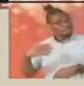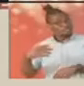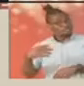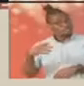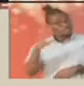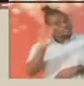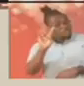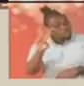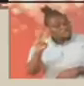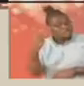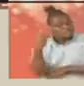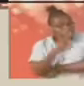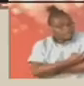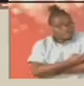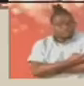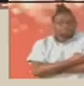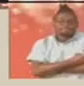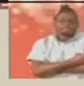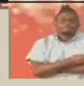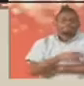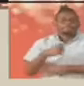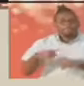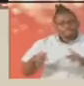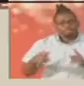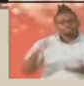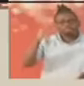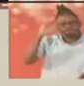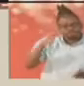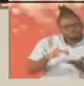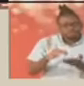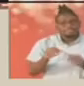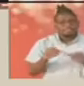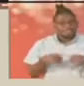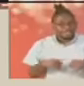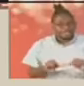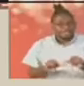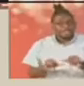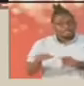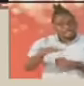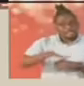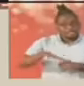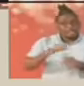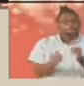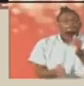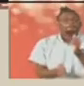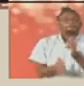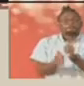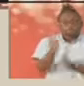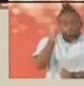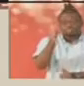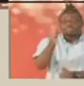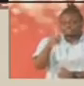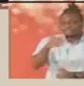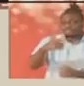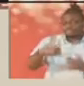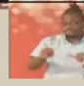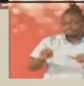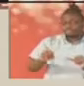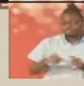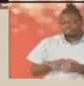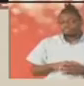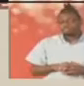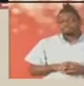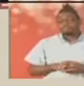we are going down, but we still are among the higher numbers. In terms of the clusters, as Mr. Siram Singh had mentioned, we